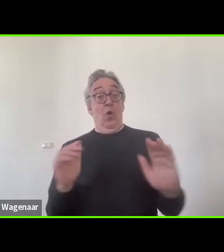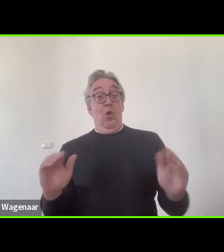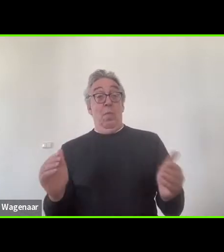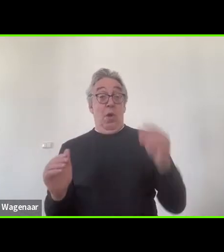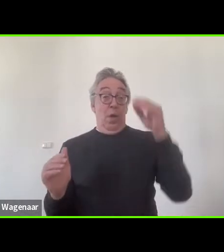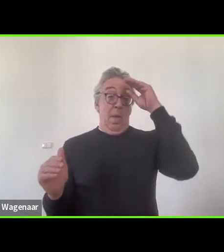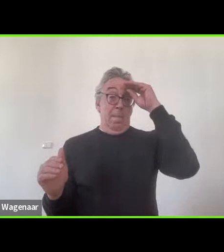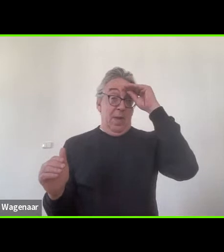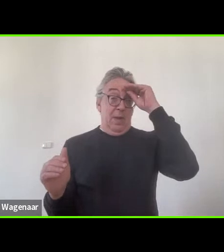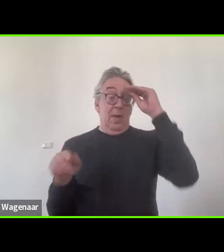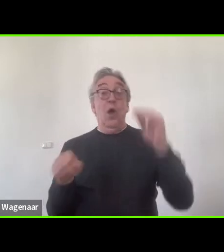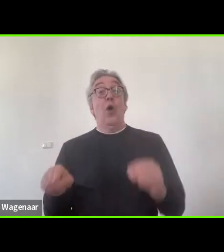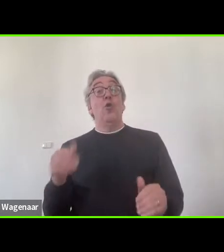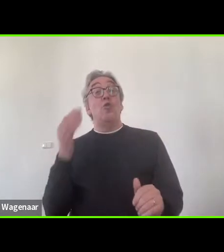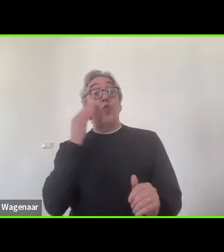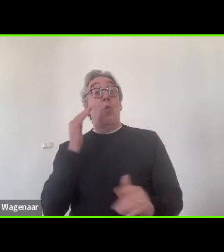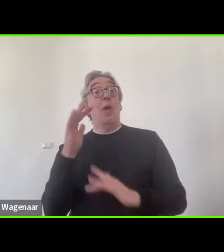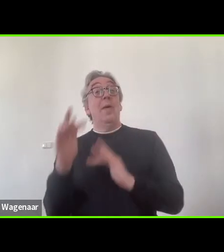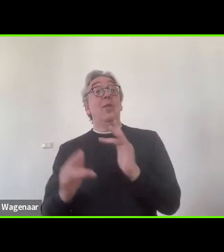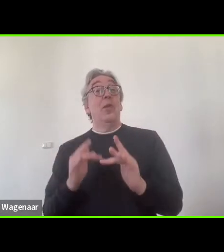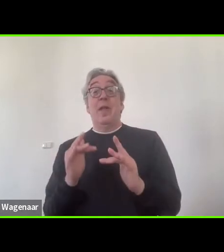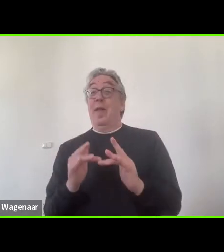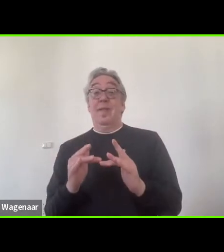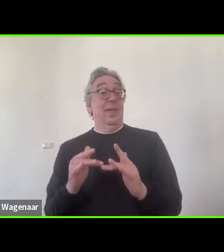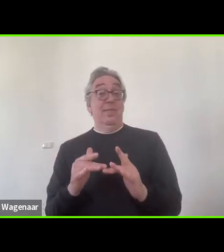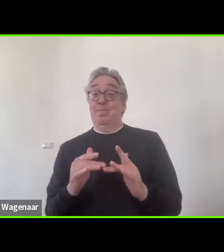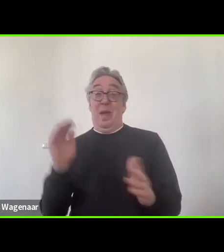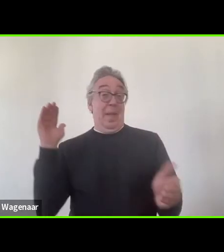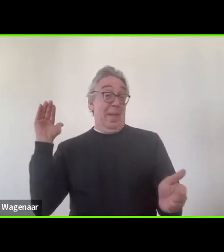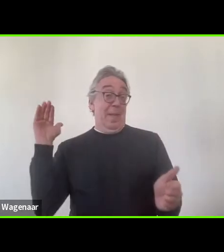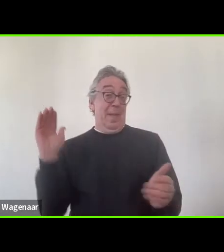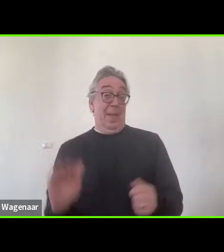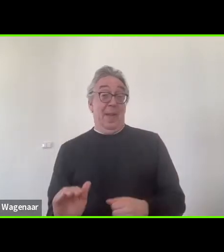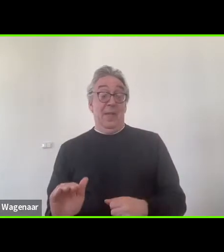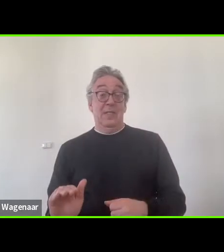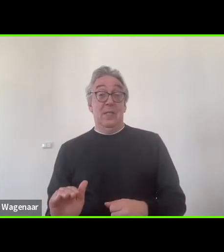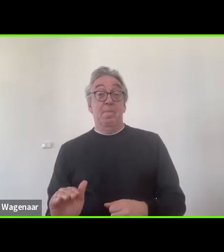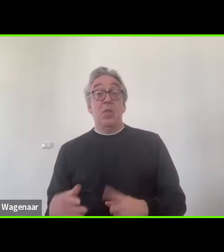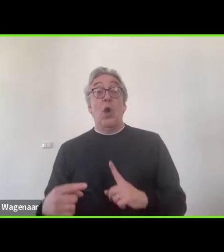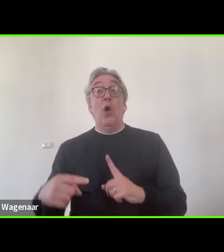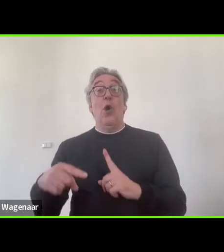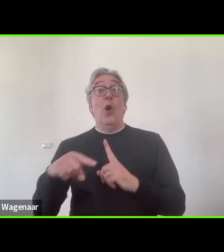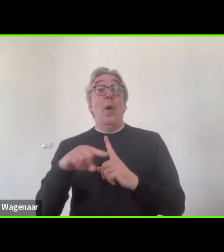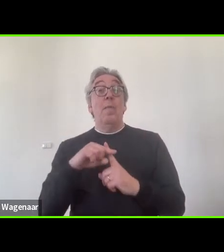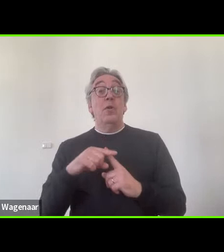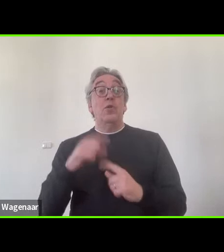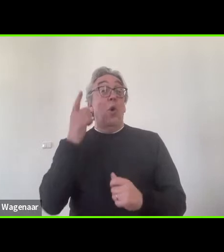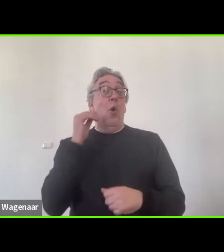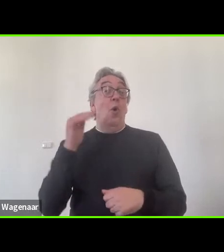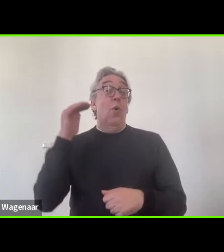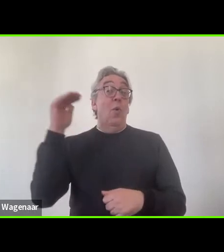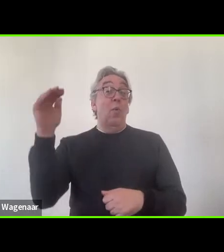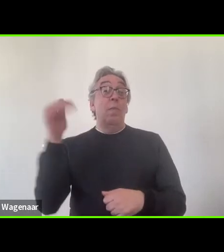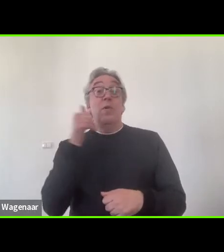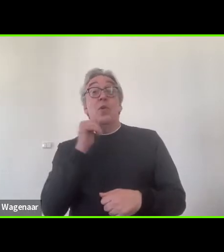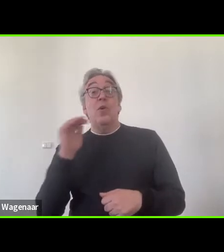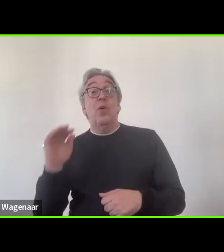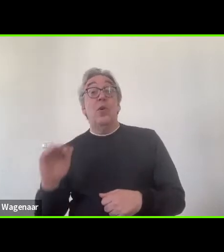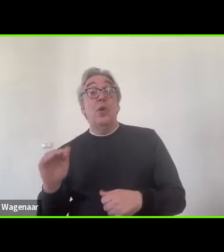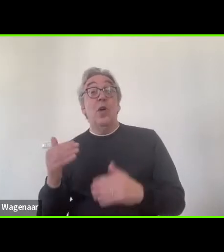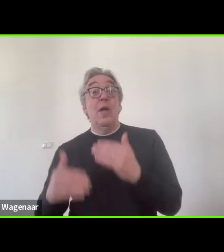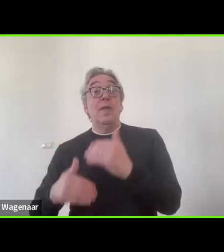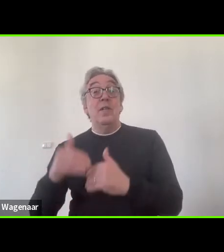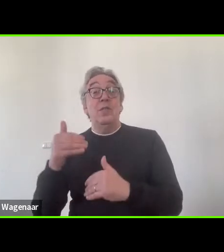to use the internet. Now, in addition, women and girls with disabilities